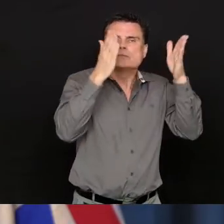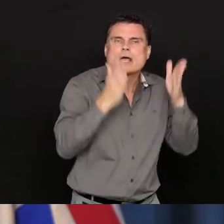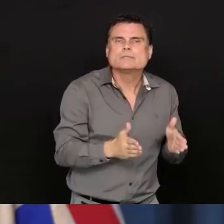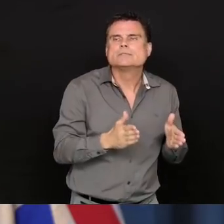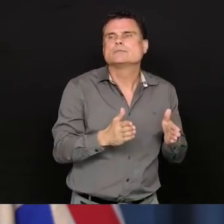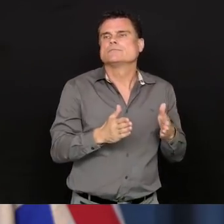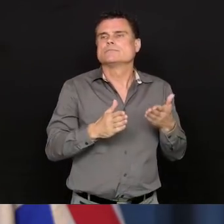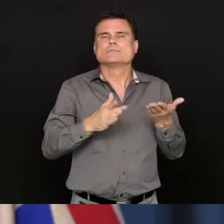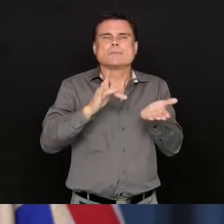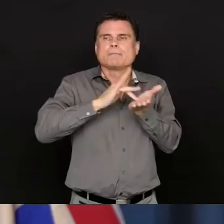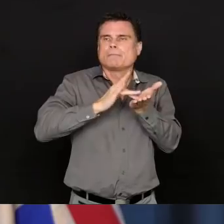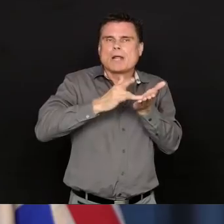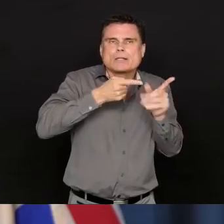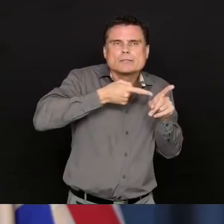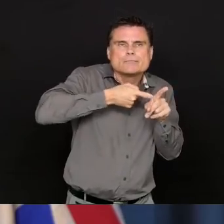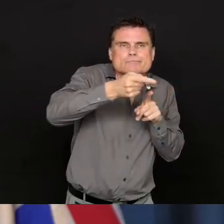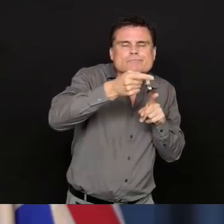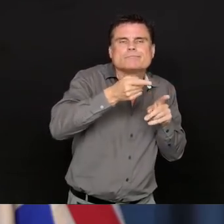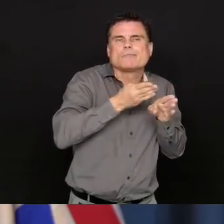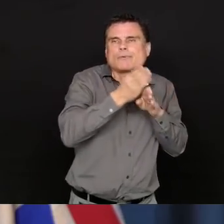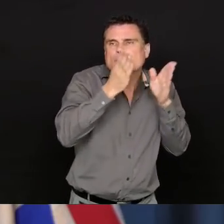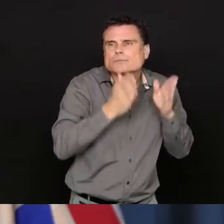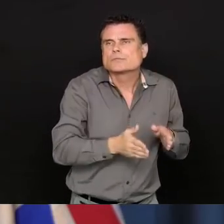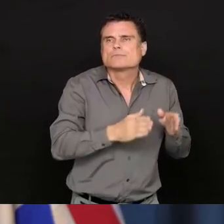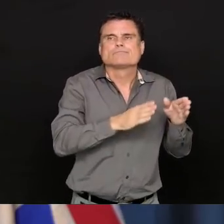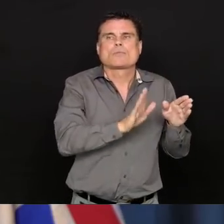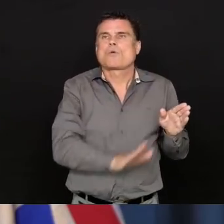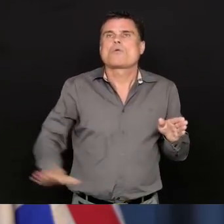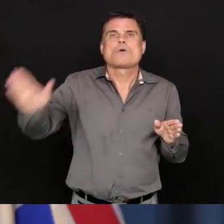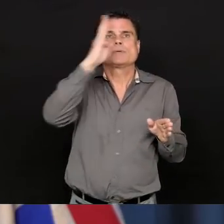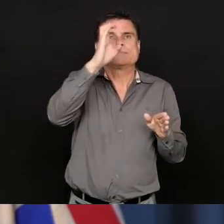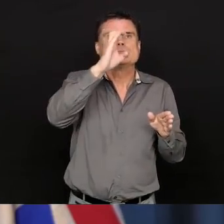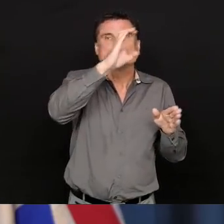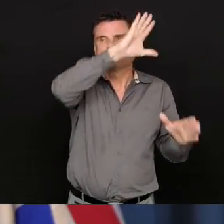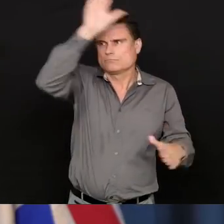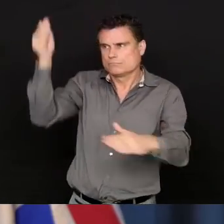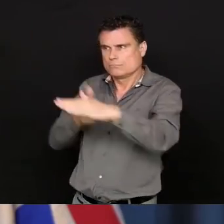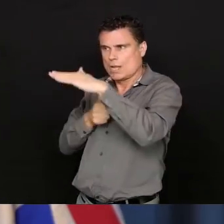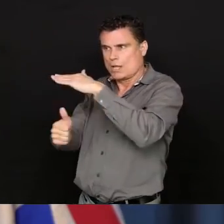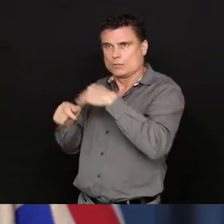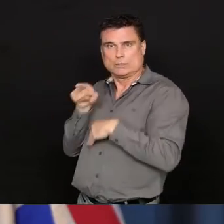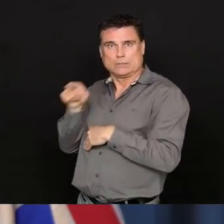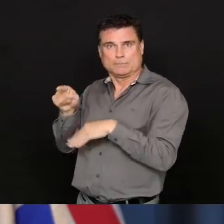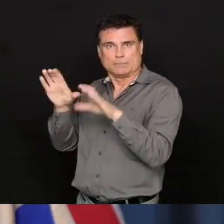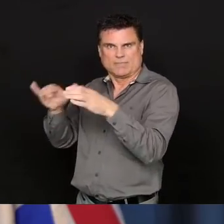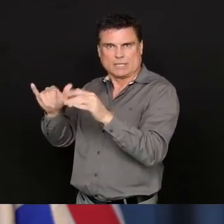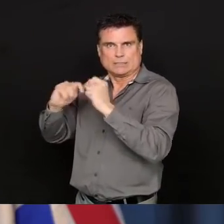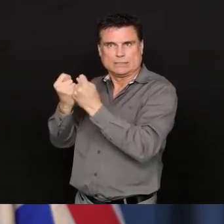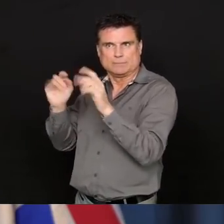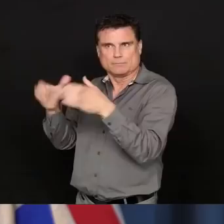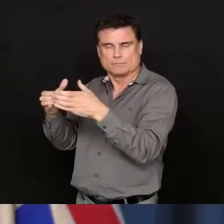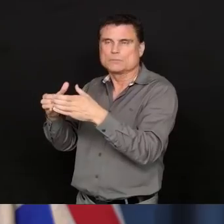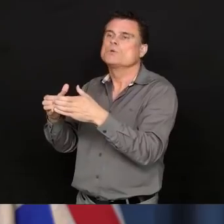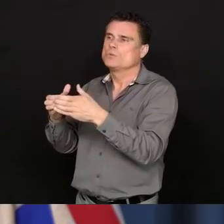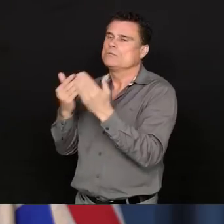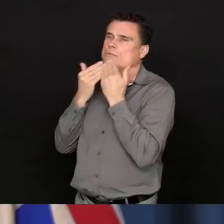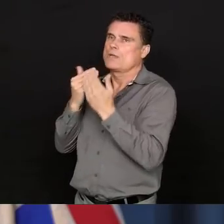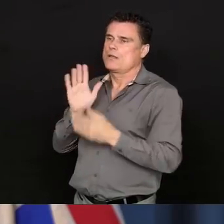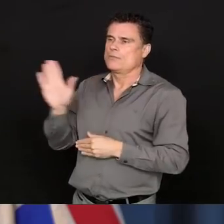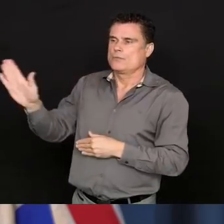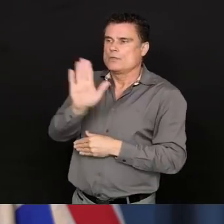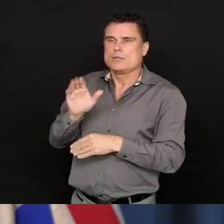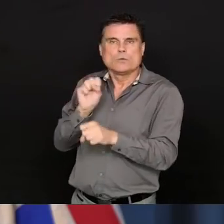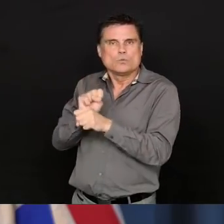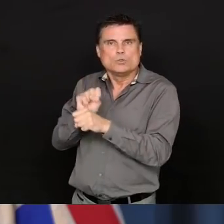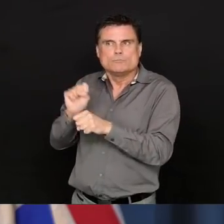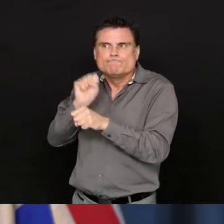are working on this, and I'm very grateful for all of the work that they put into this. And on our research advisory committee as well are